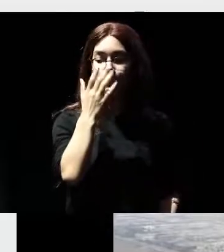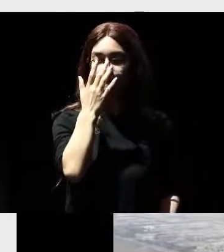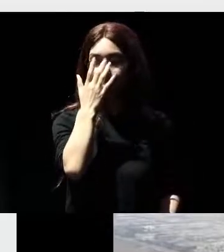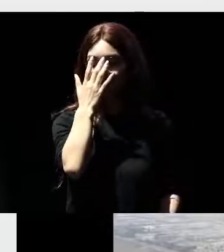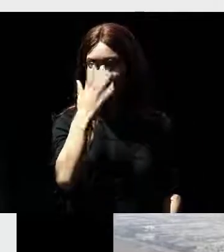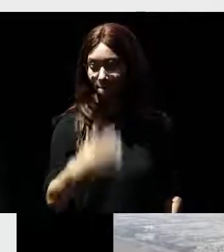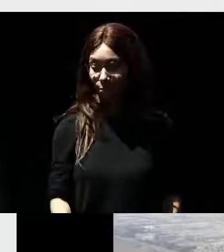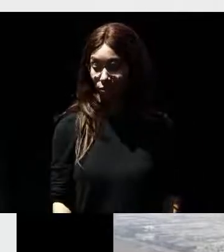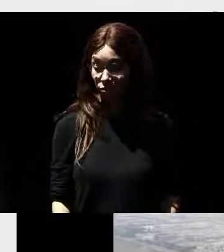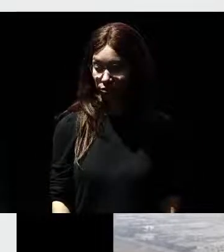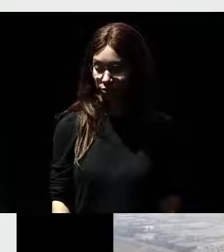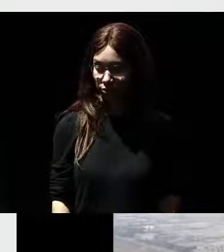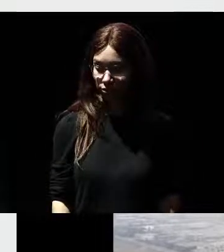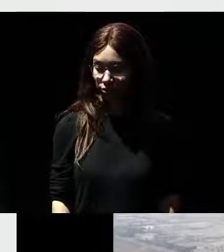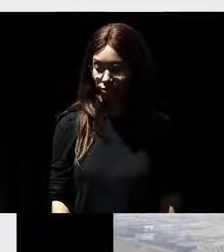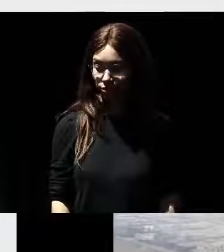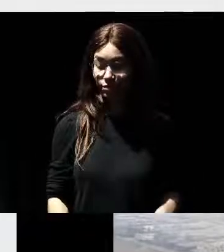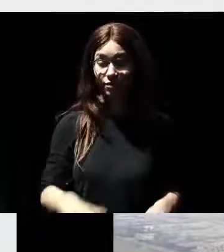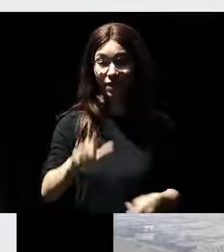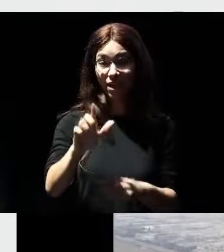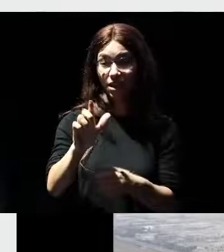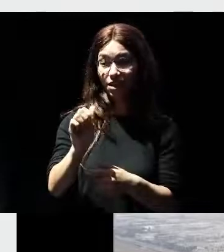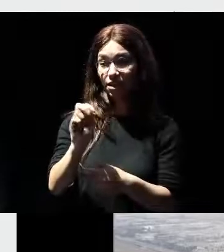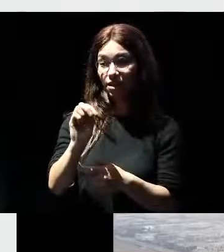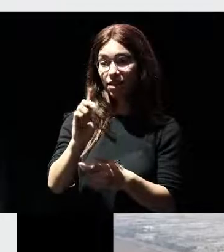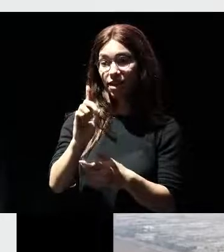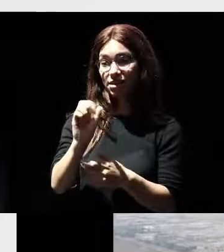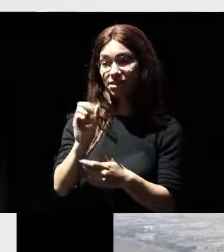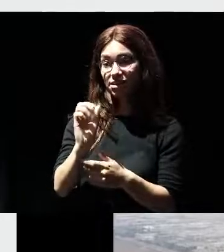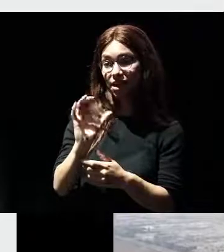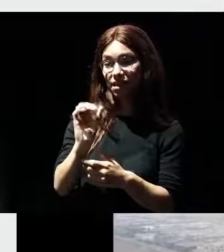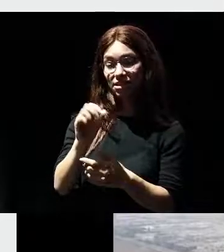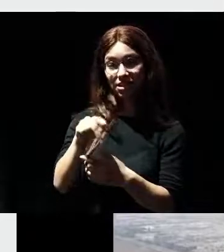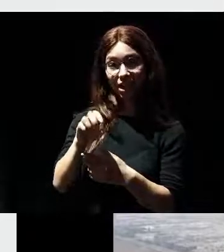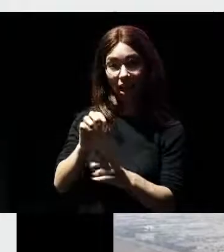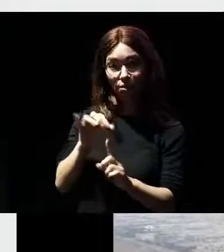Landscape has been something that, while outside of